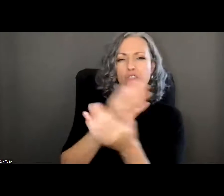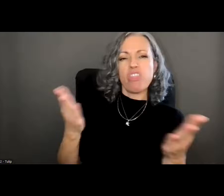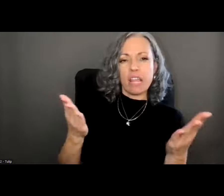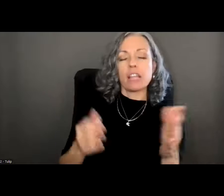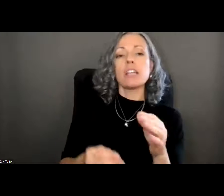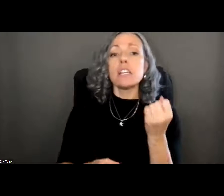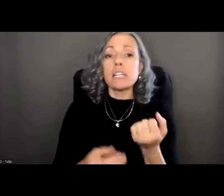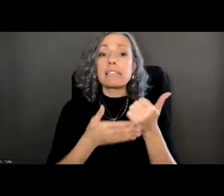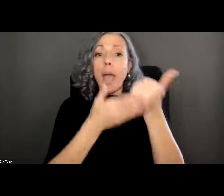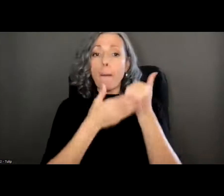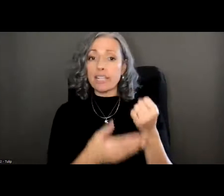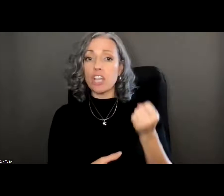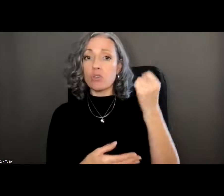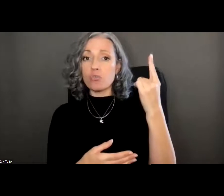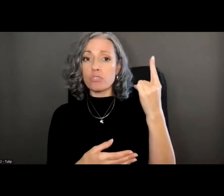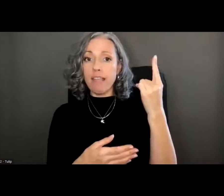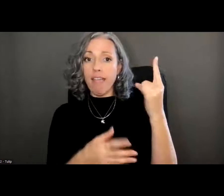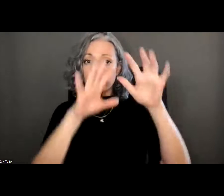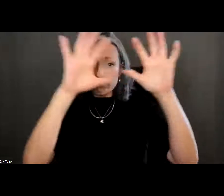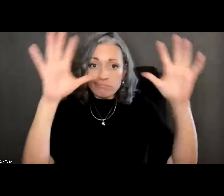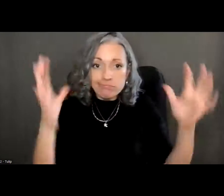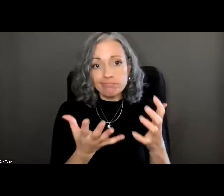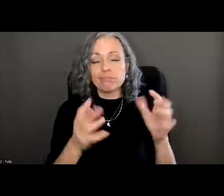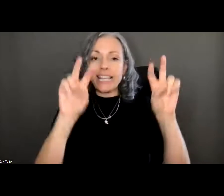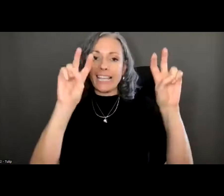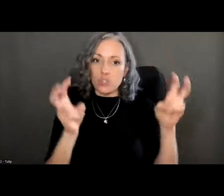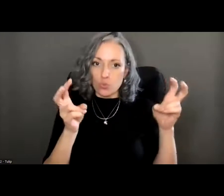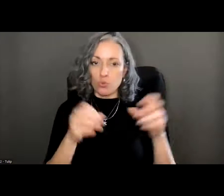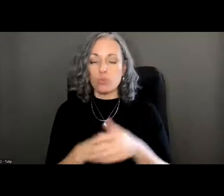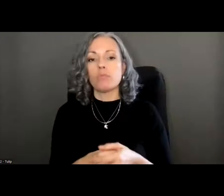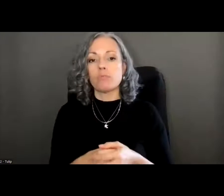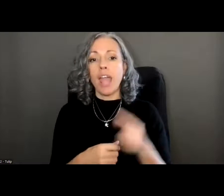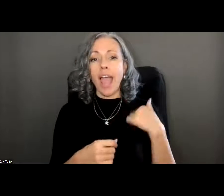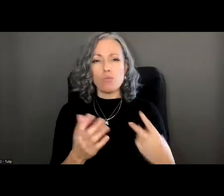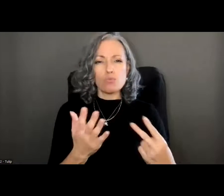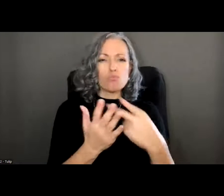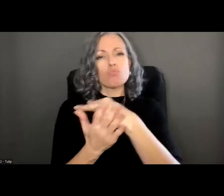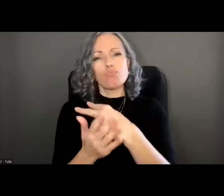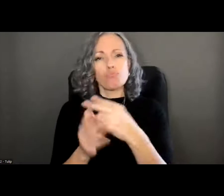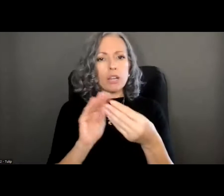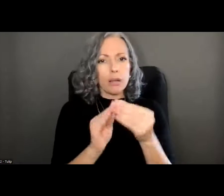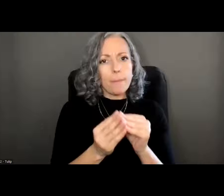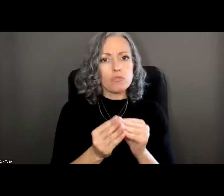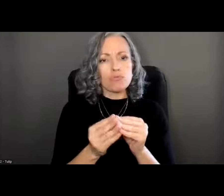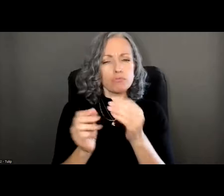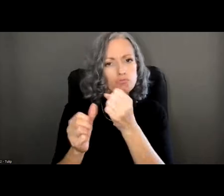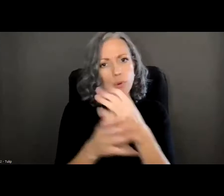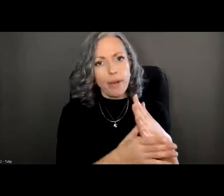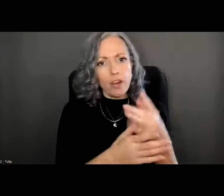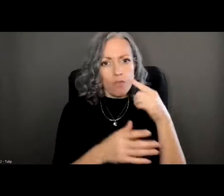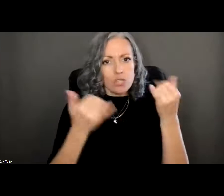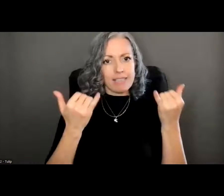really understand the scope of this issue. And, I was reviewing some of the numbers in preparation for being